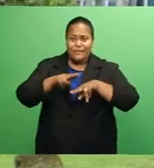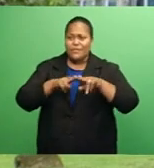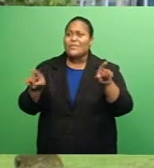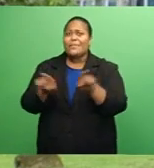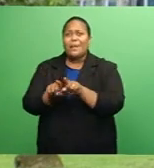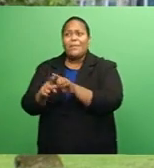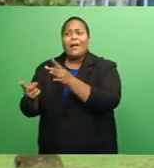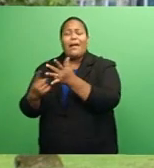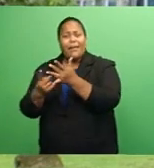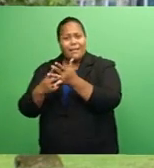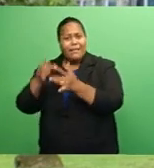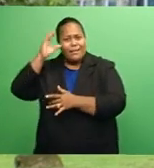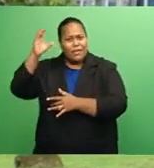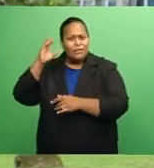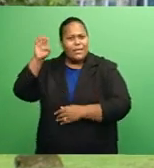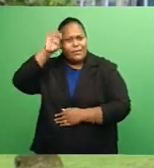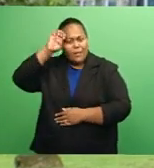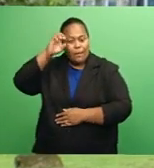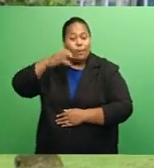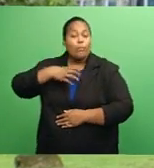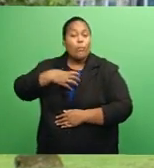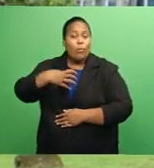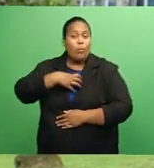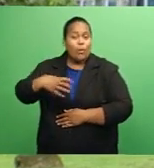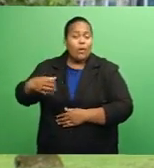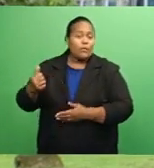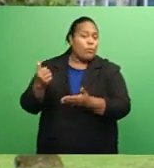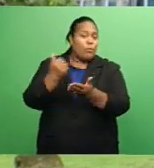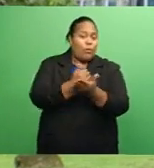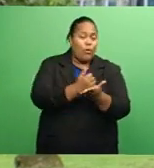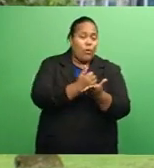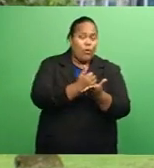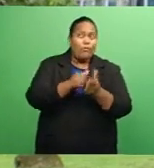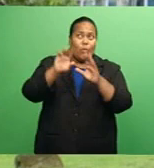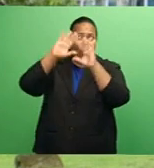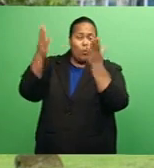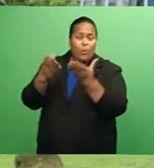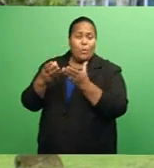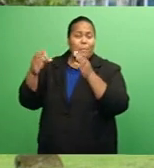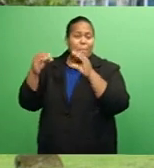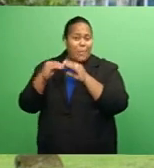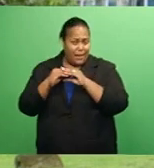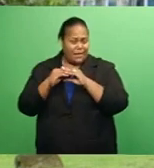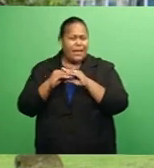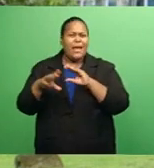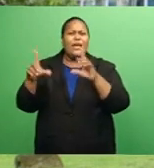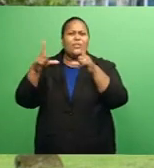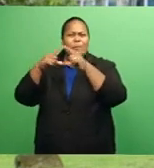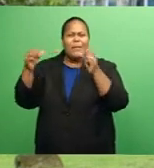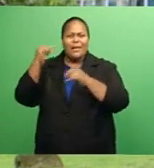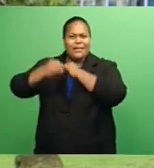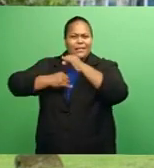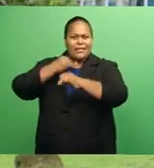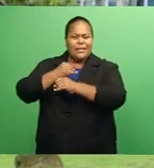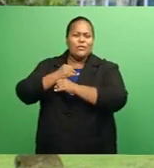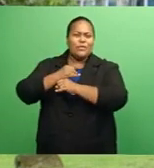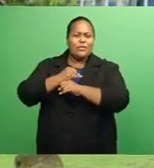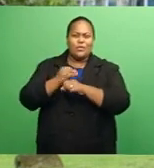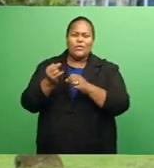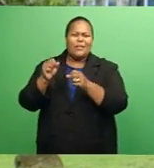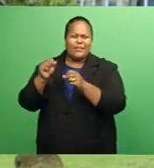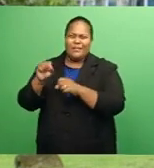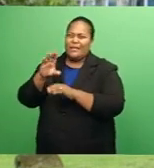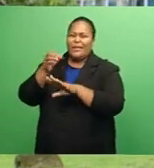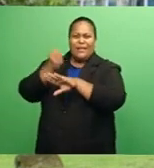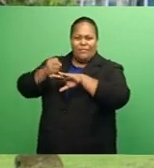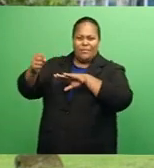are expecting more support from the ADB, the World Bank, as well as the Japan International Cooperation Agency to